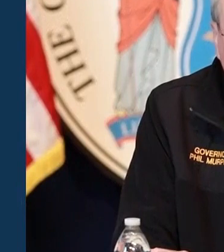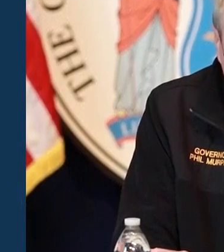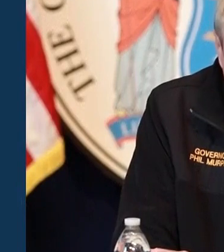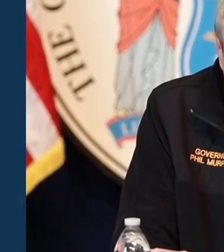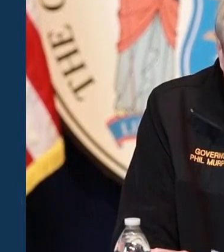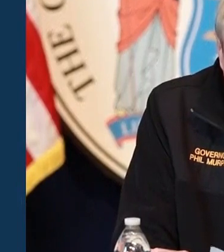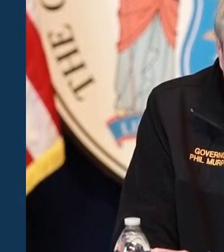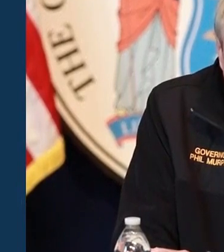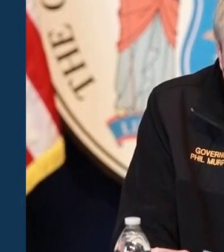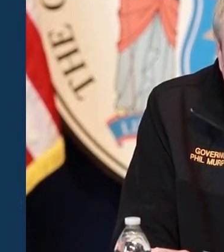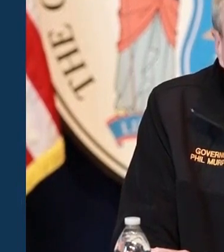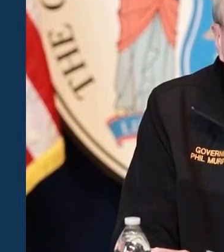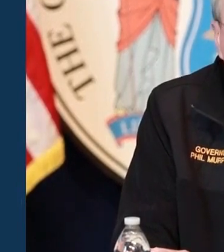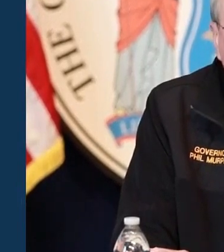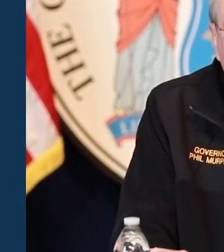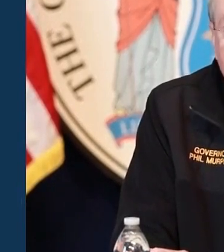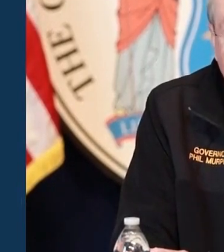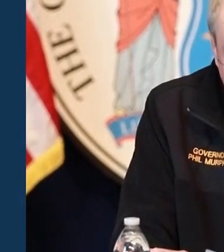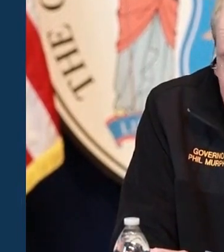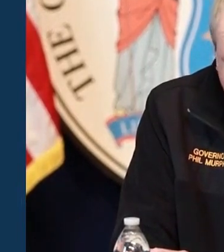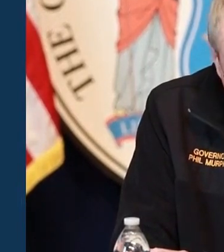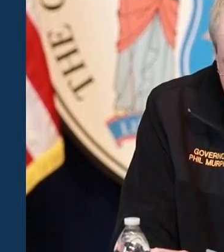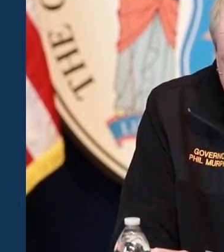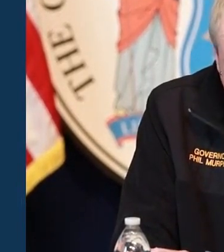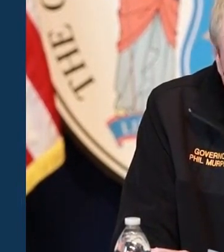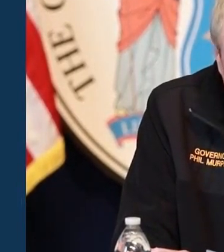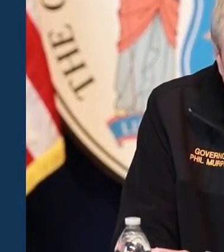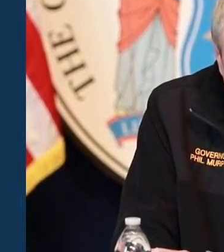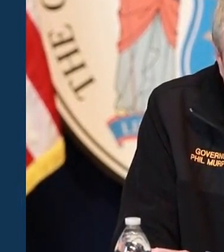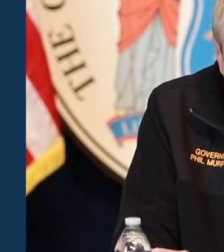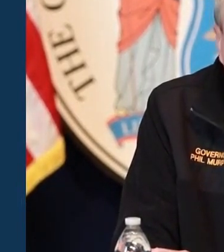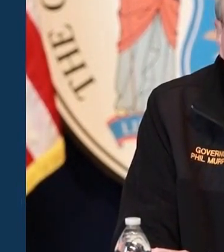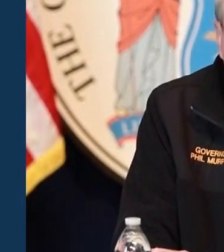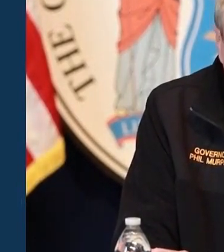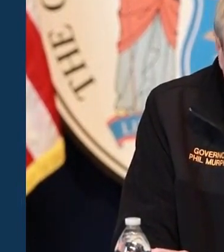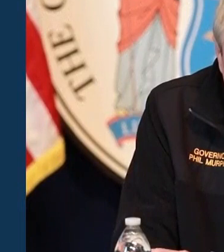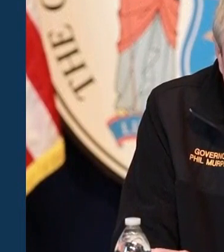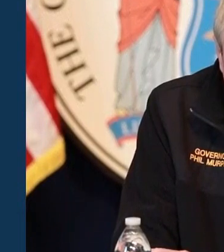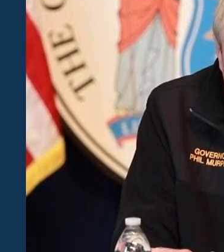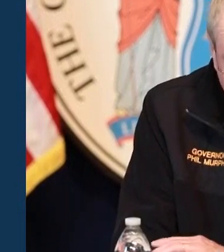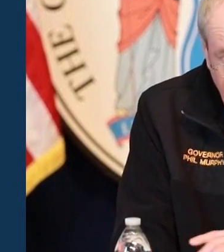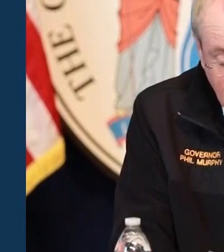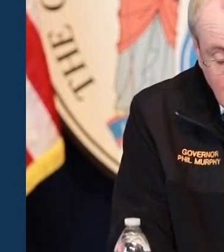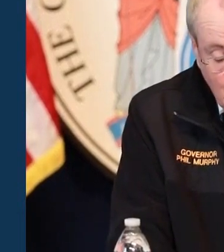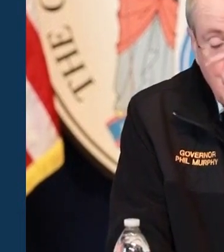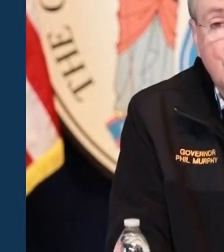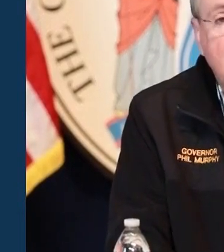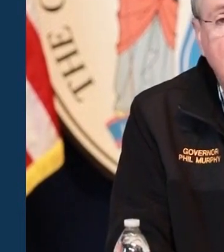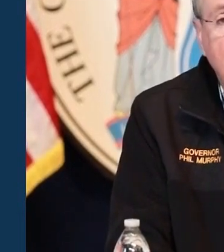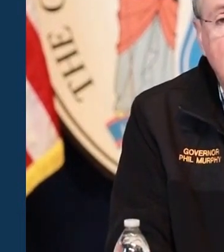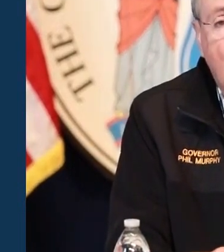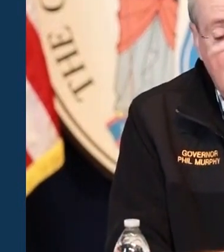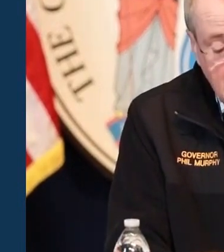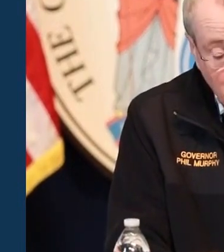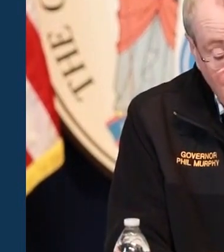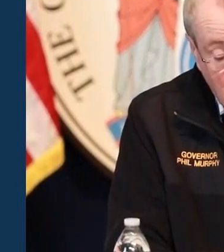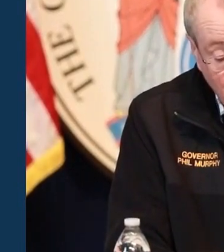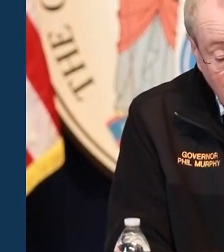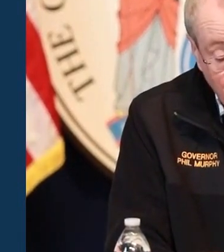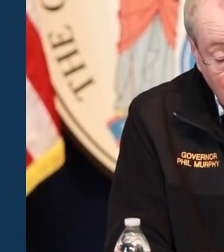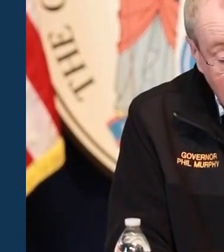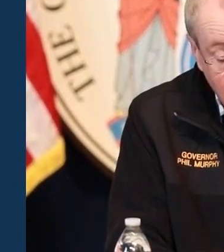ago. To his wife Lorraine, with whom I spoke yesterday, and daughter Andrea and their family, we join you in mourning